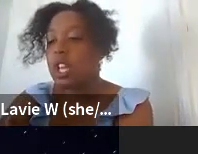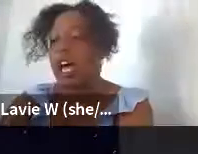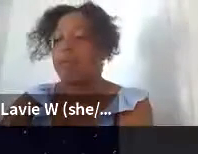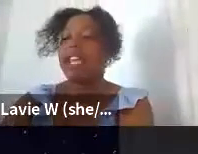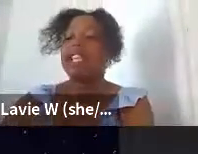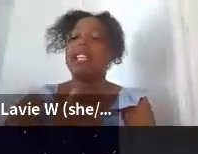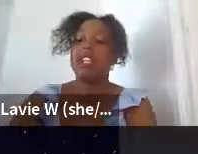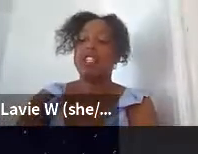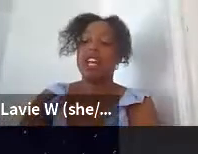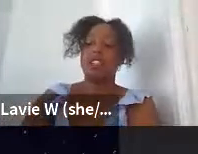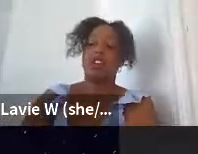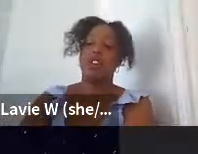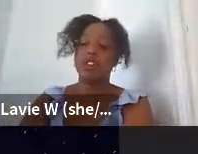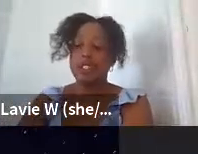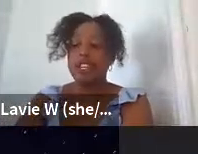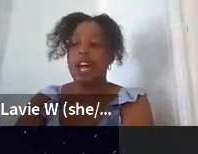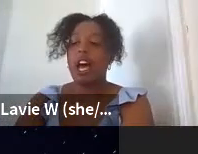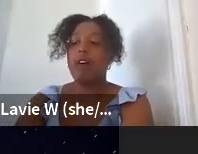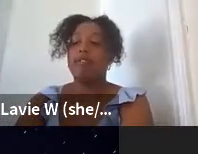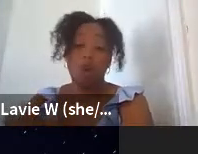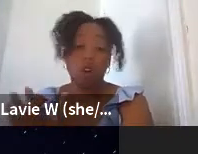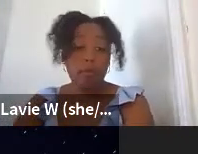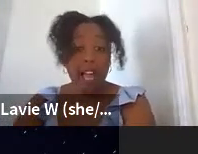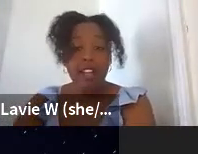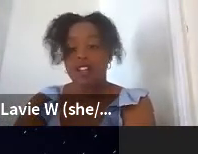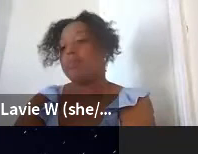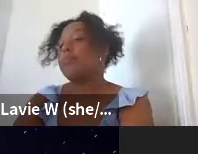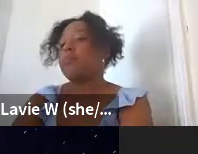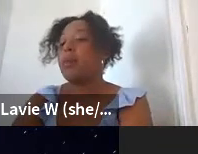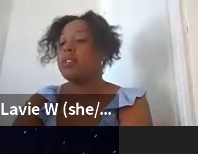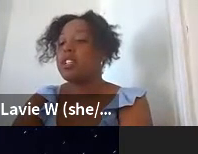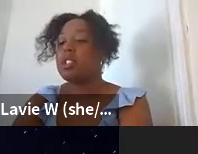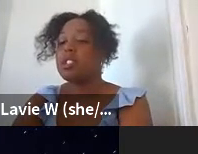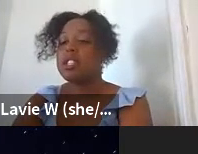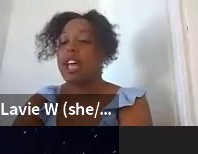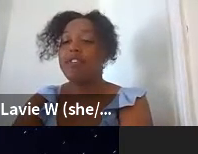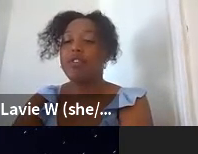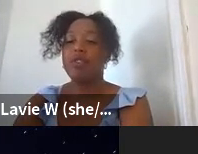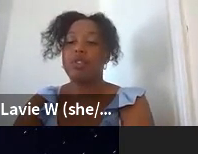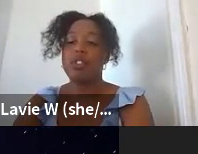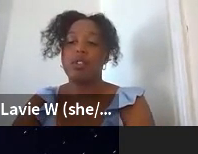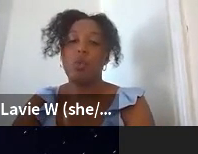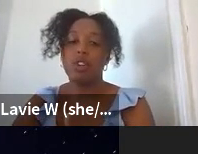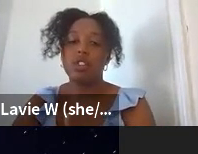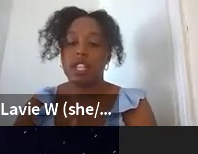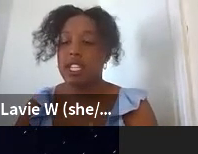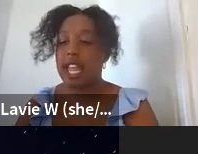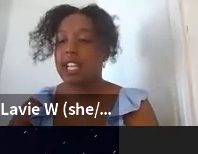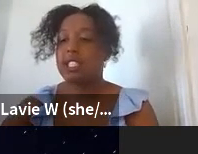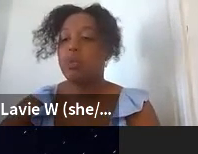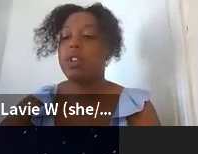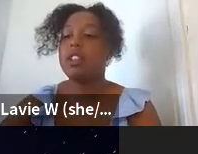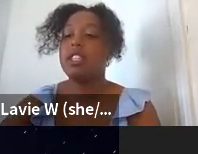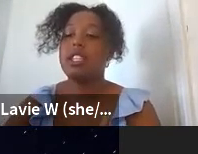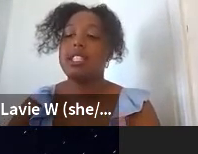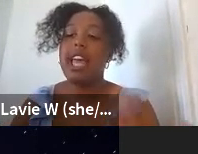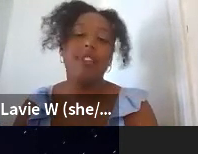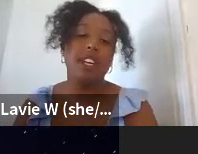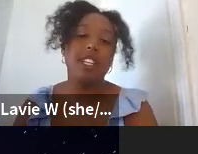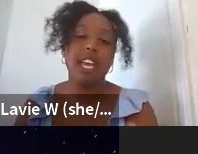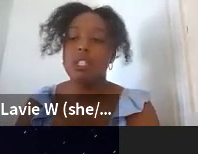which alienation has occurred for Black populations. Afrofuturism works to connect with